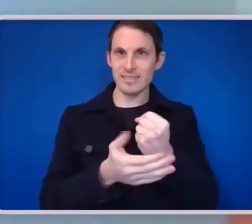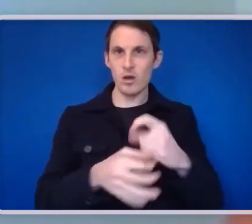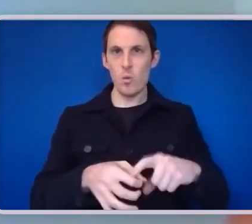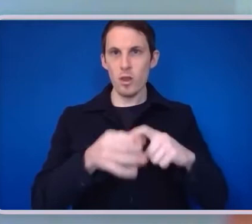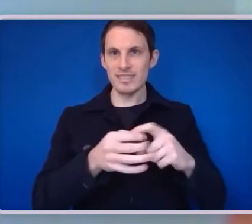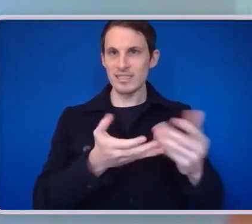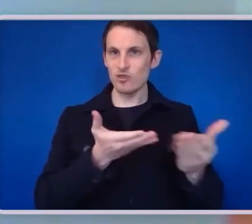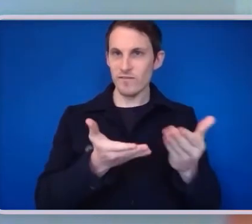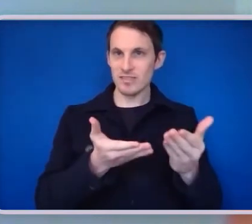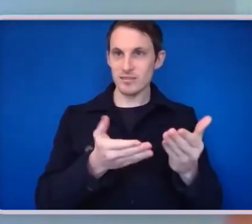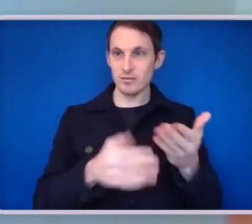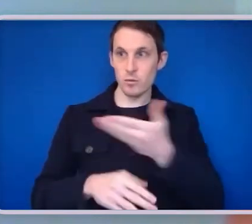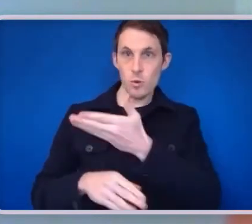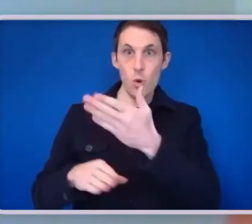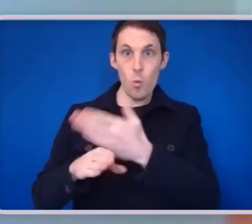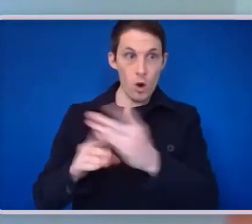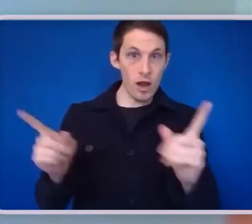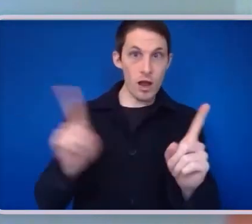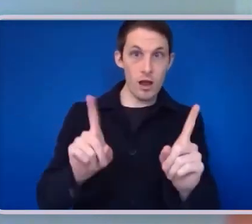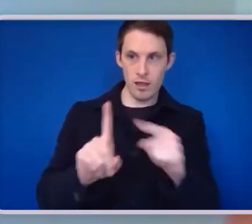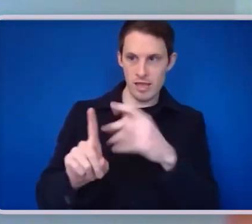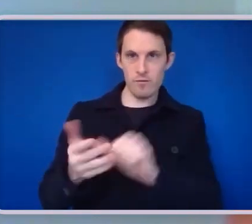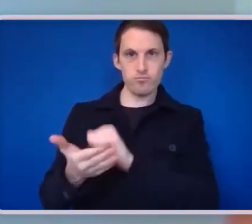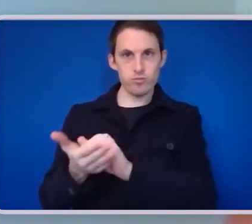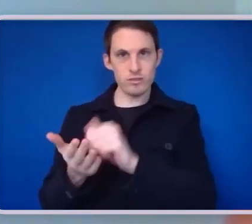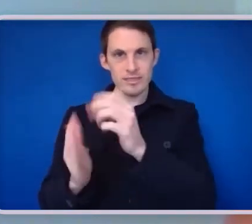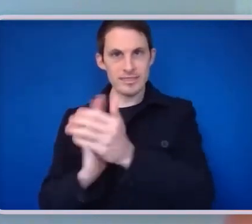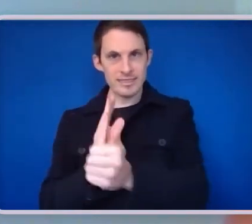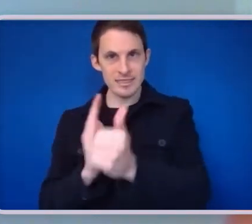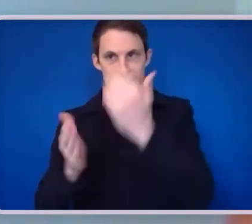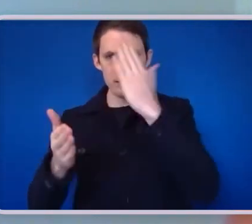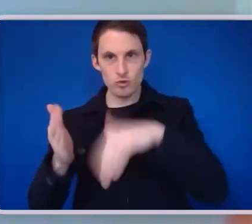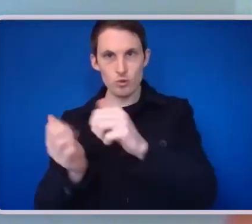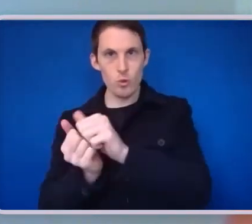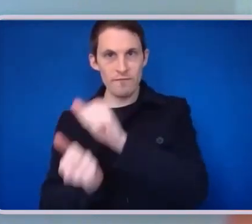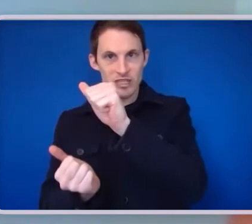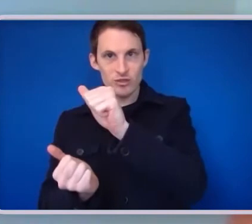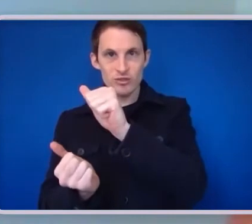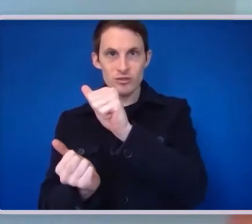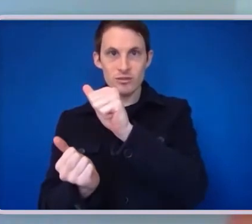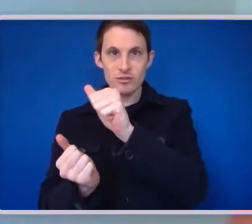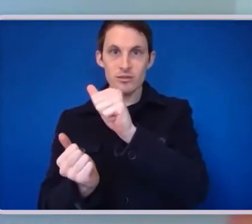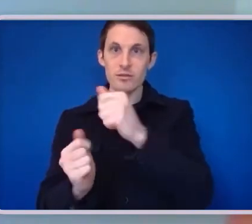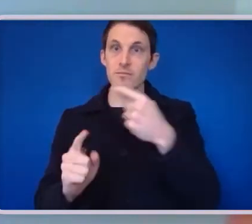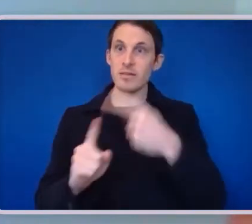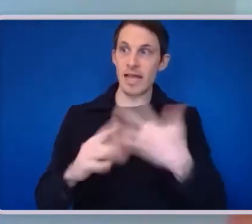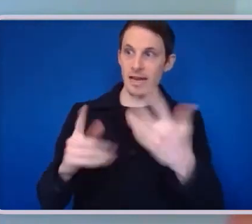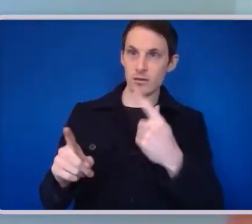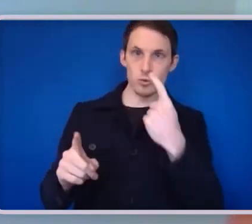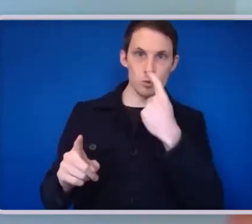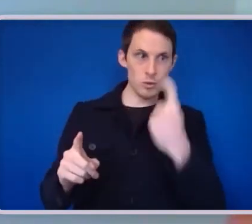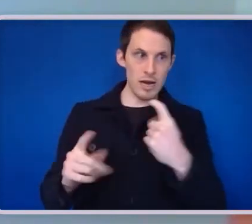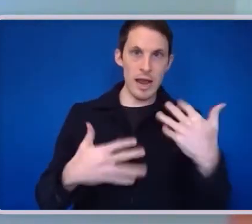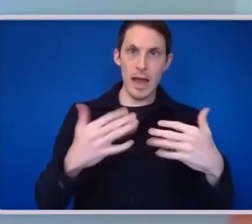the necessary skills, experience, and qualifications, and stop people who pose a serious risk of harm from